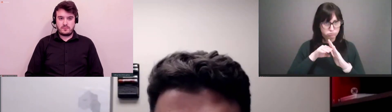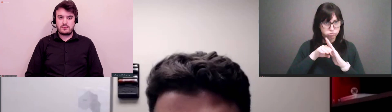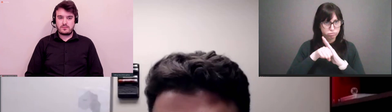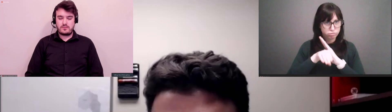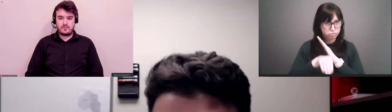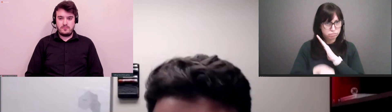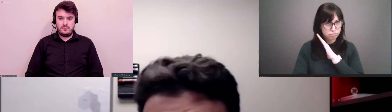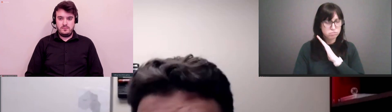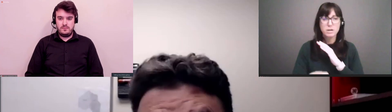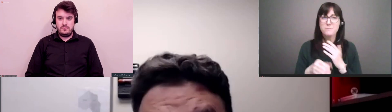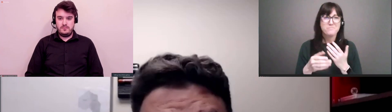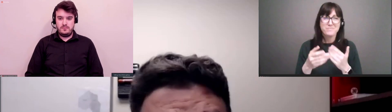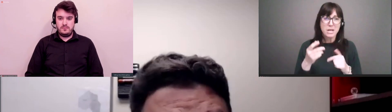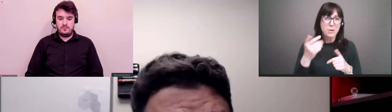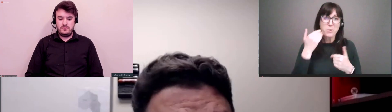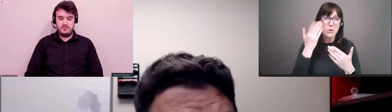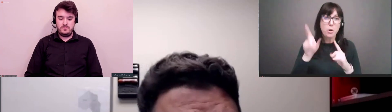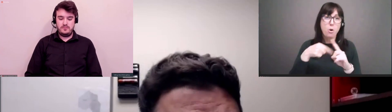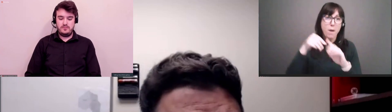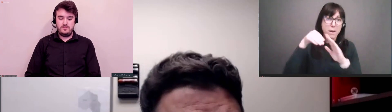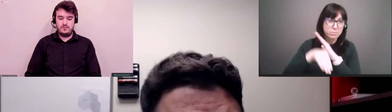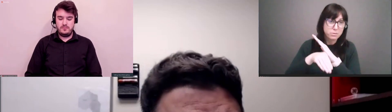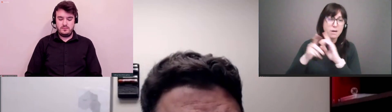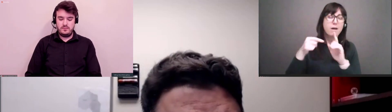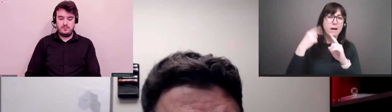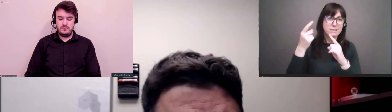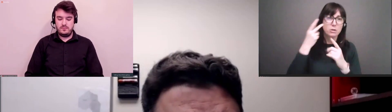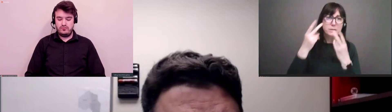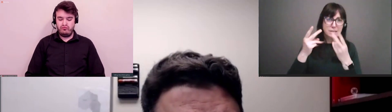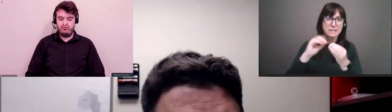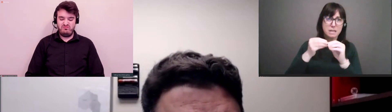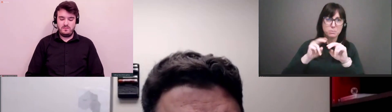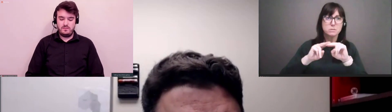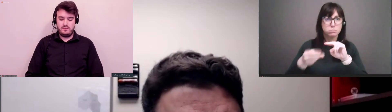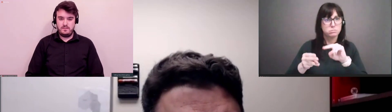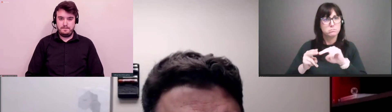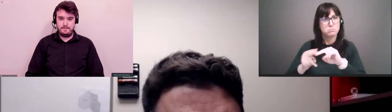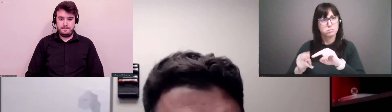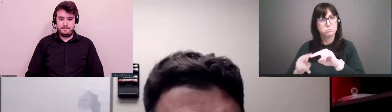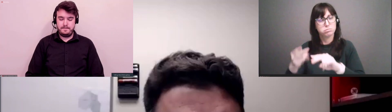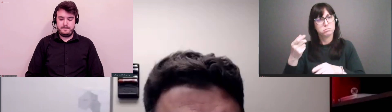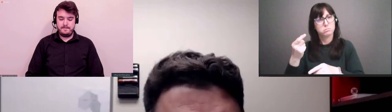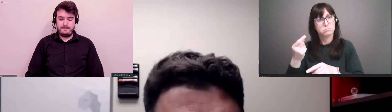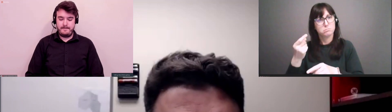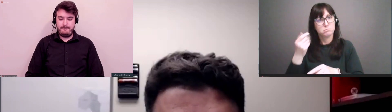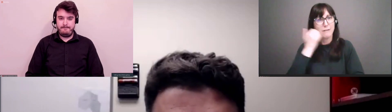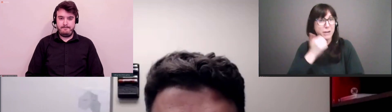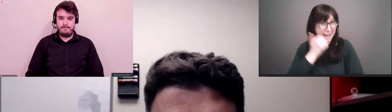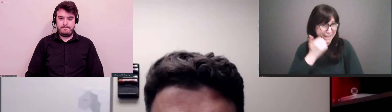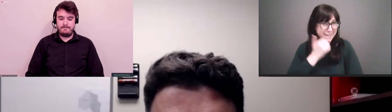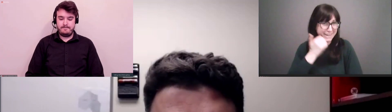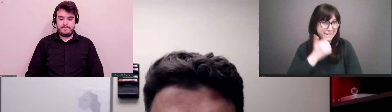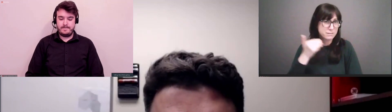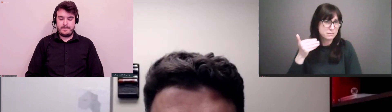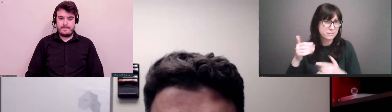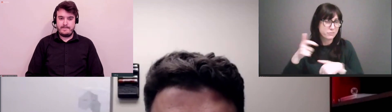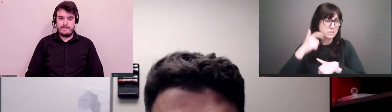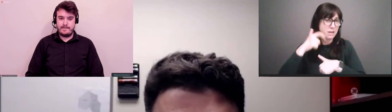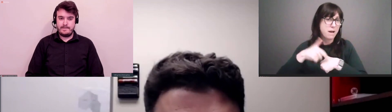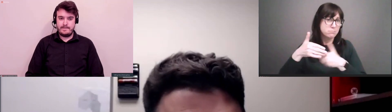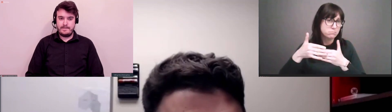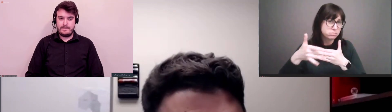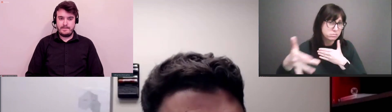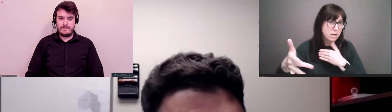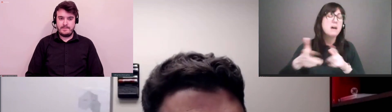on the downside when the numbers of cases are diminishing on a regular basis, day to day, over an extended time period, and then we'll